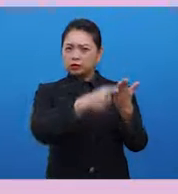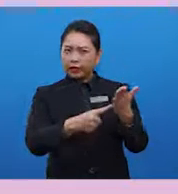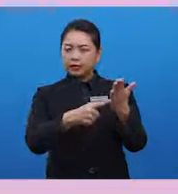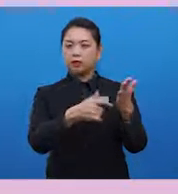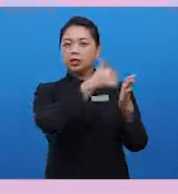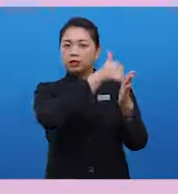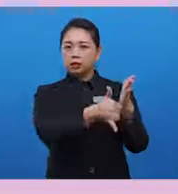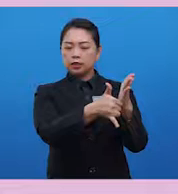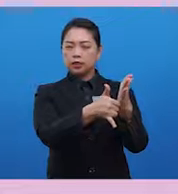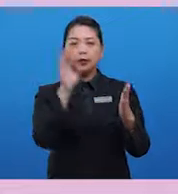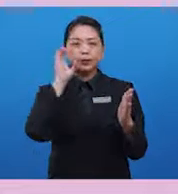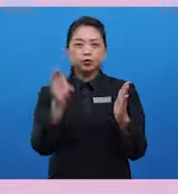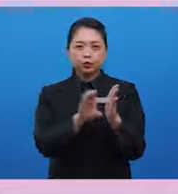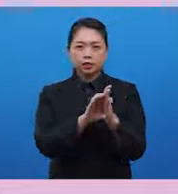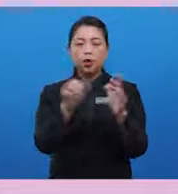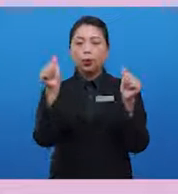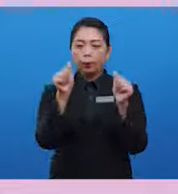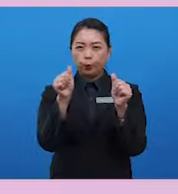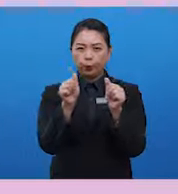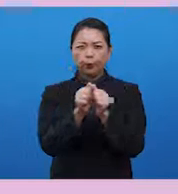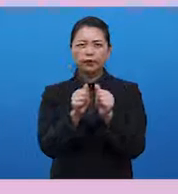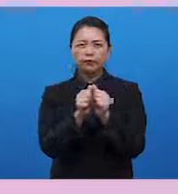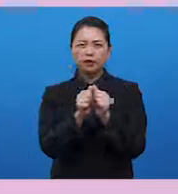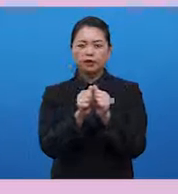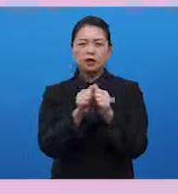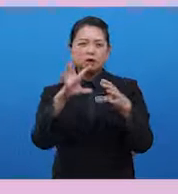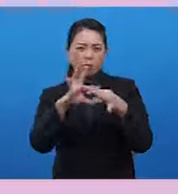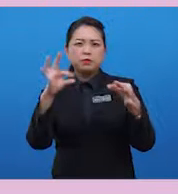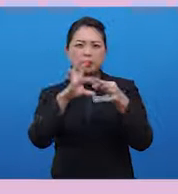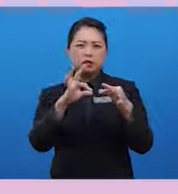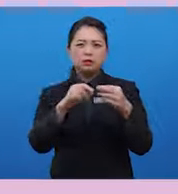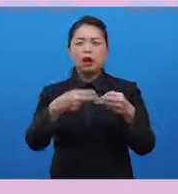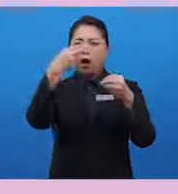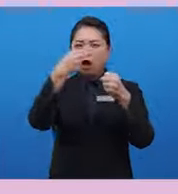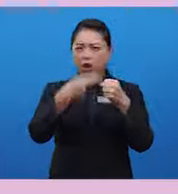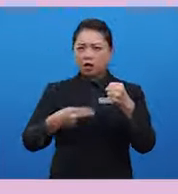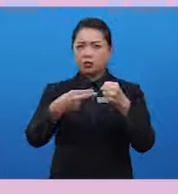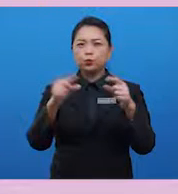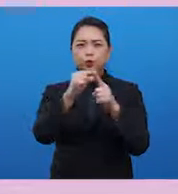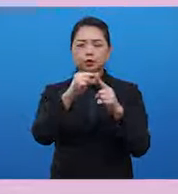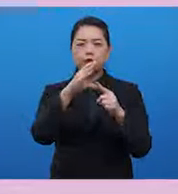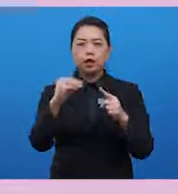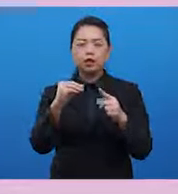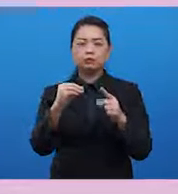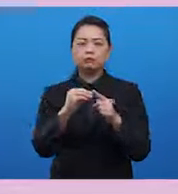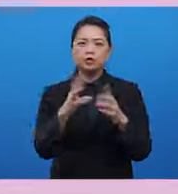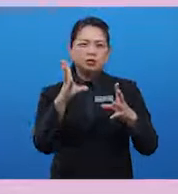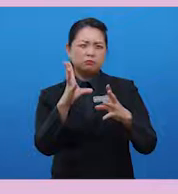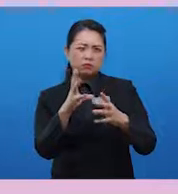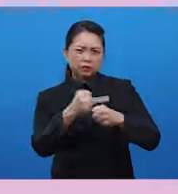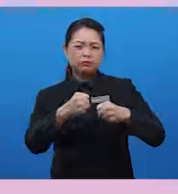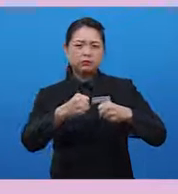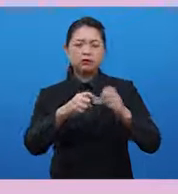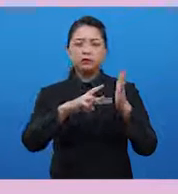with cynical comments, harsh words, and even malicious remarks. Now, these